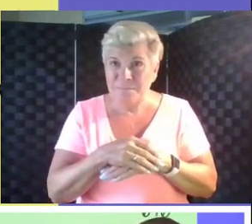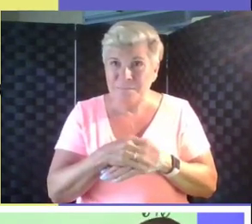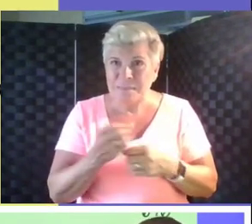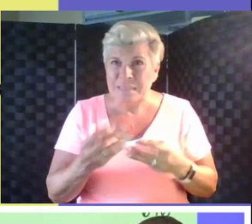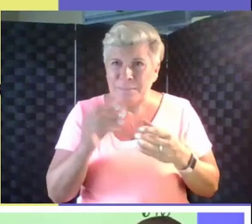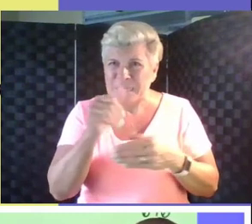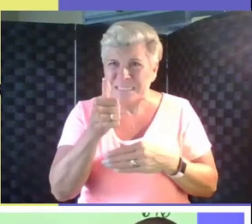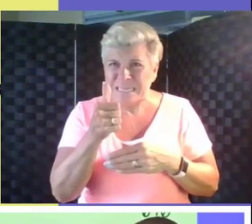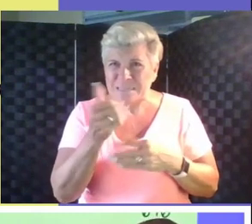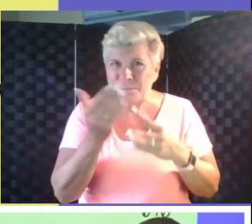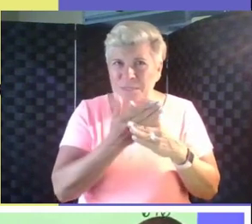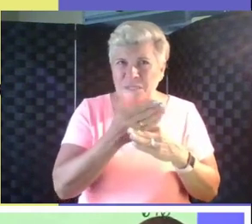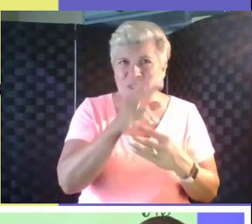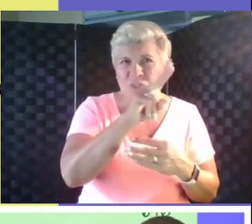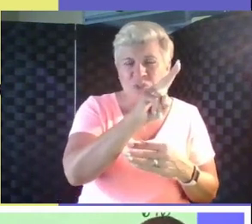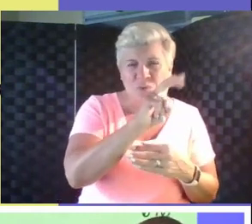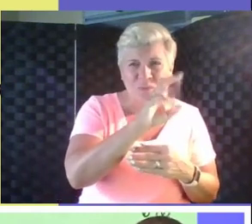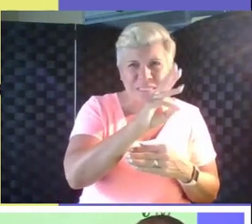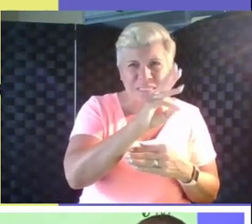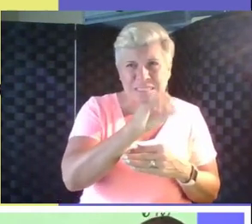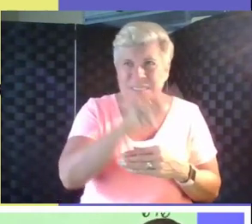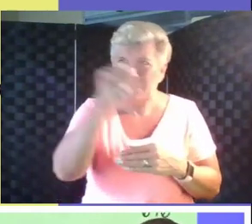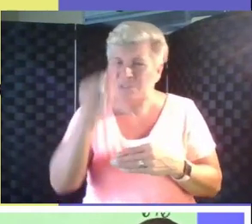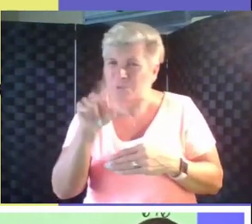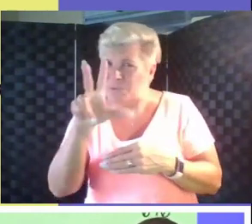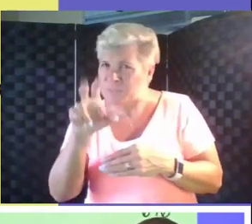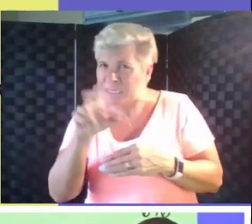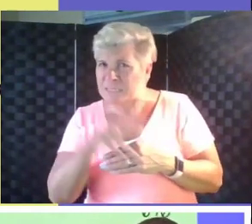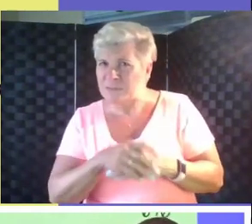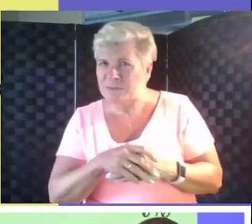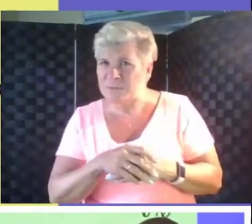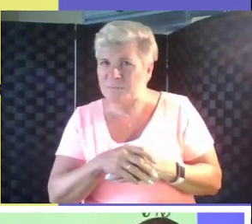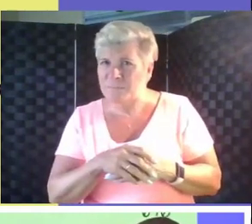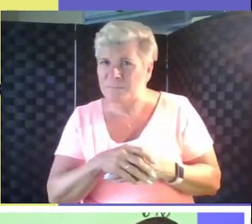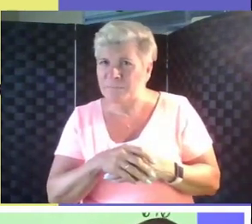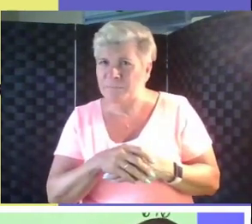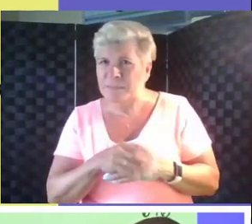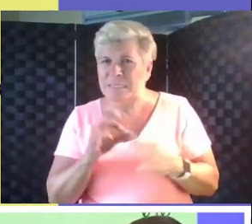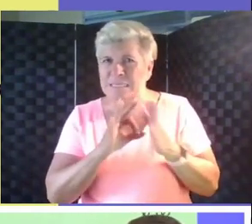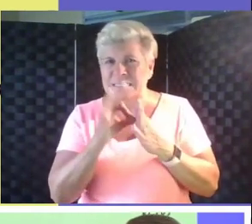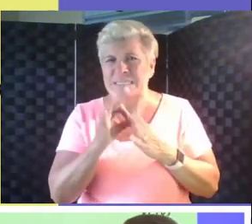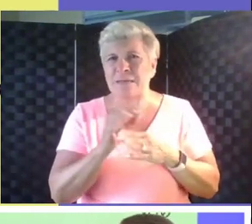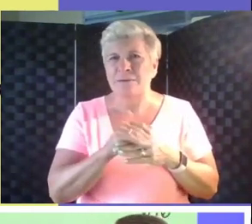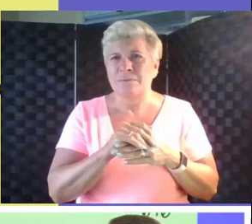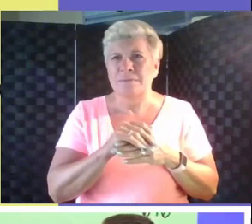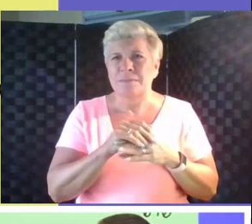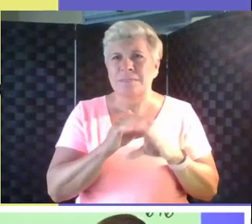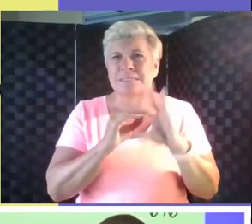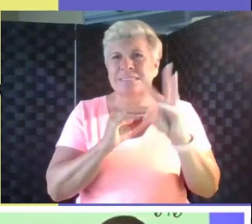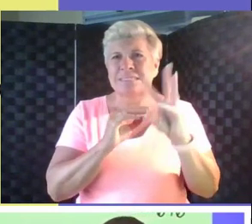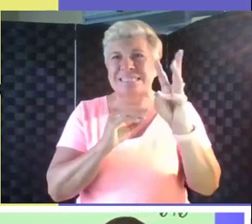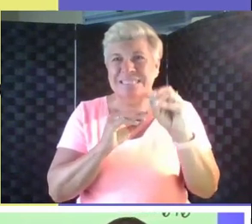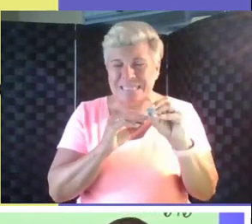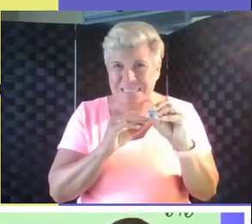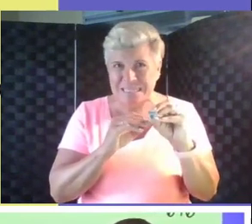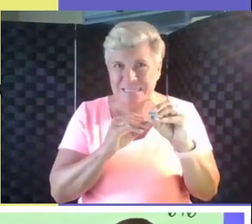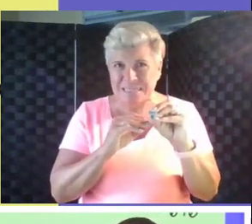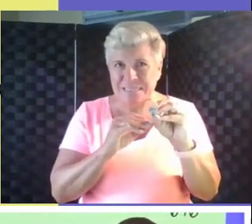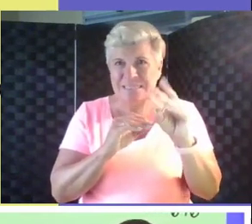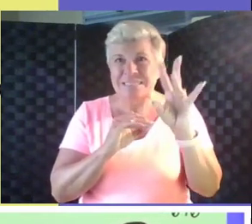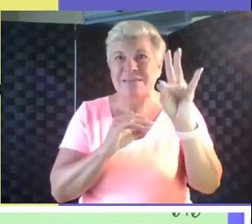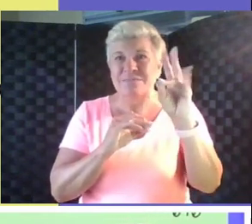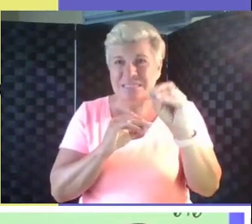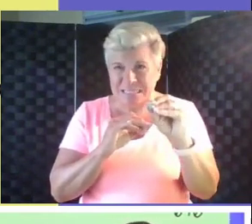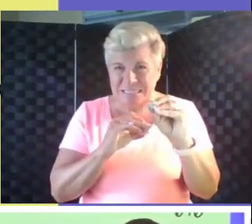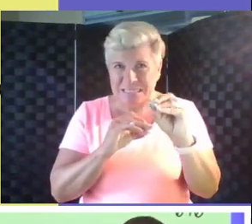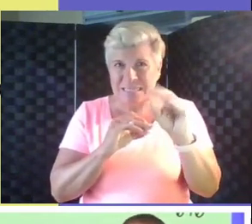How many tens are between 260 and 300? Let's count that. 260,